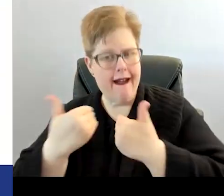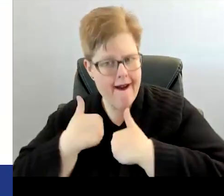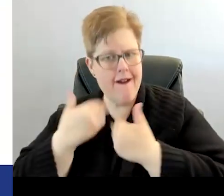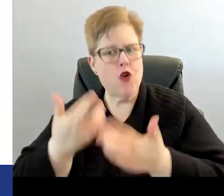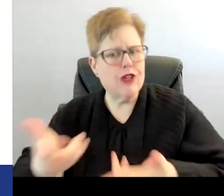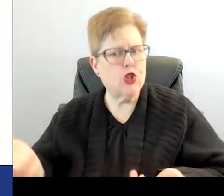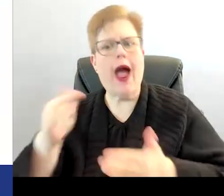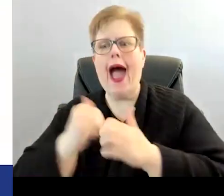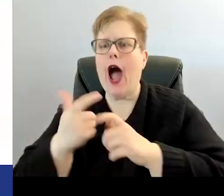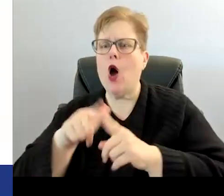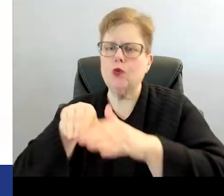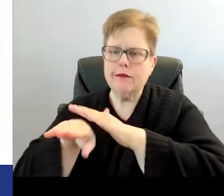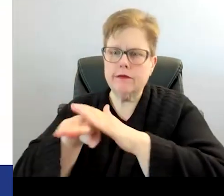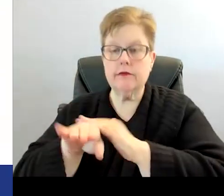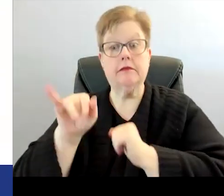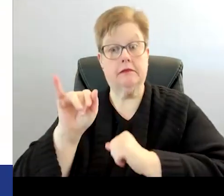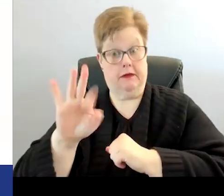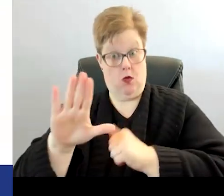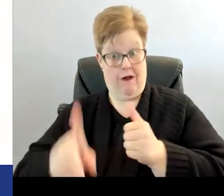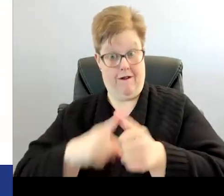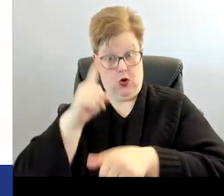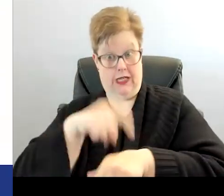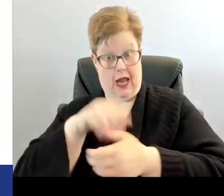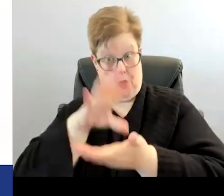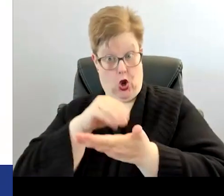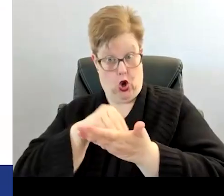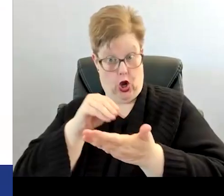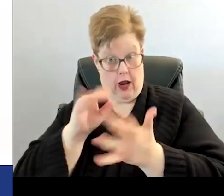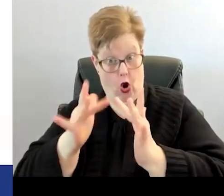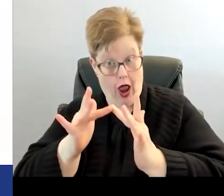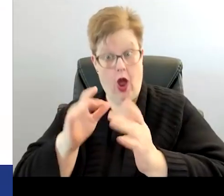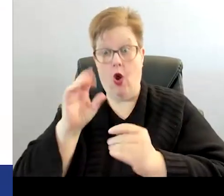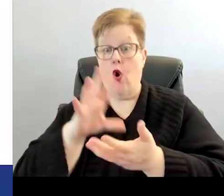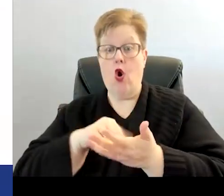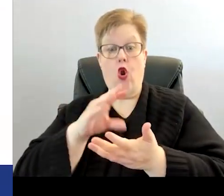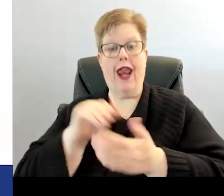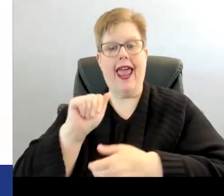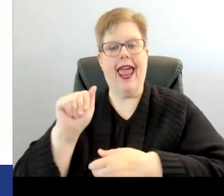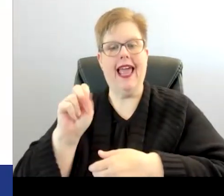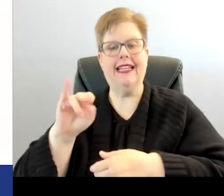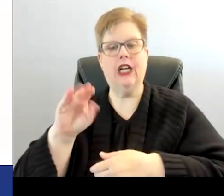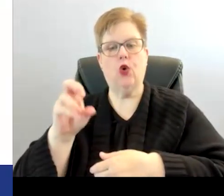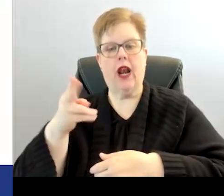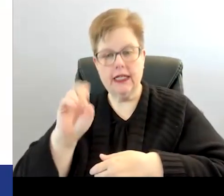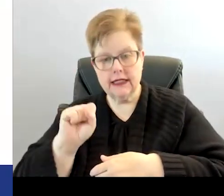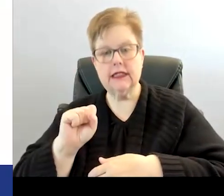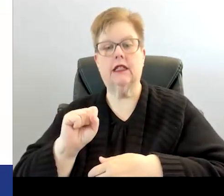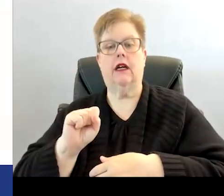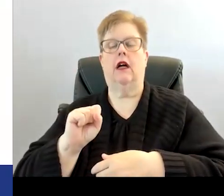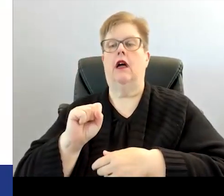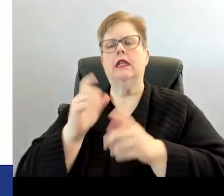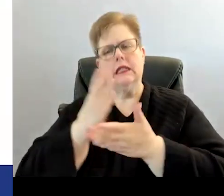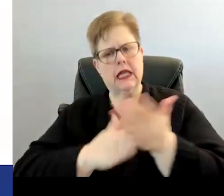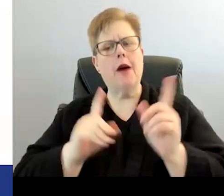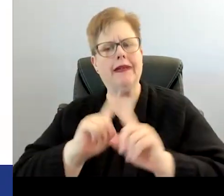them. If this is your first time learning online or learning asynchronously, there are some differences